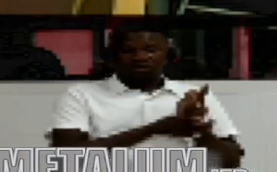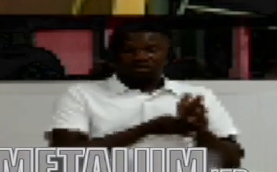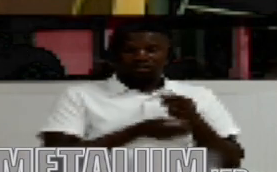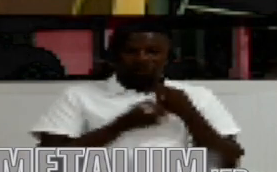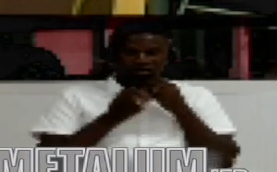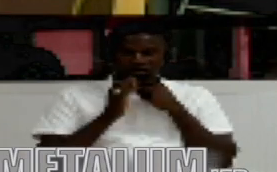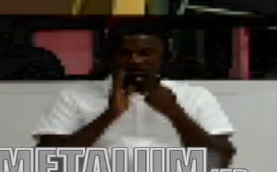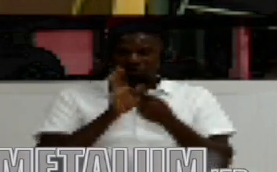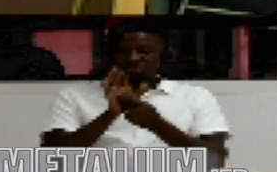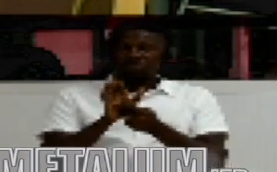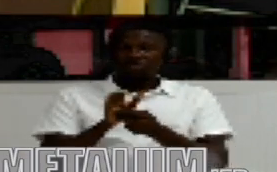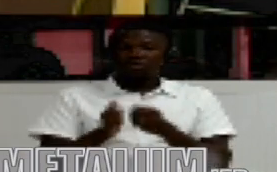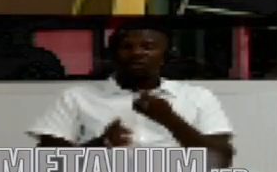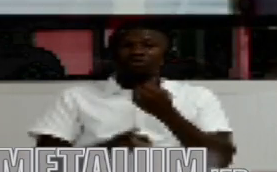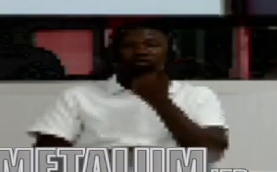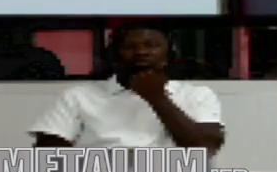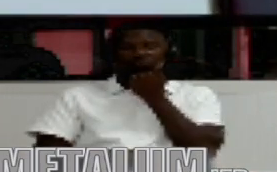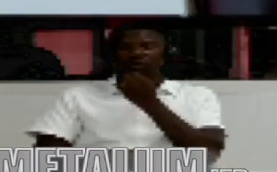0072D.